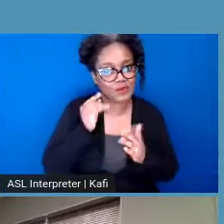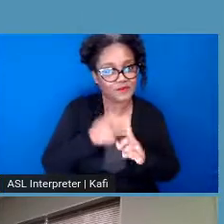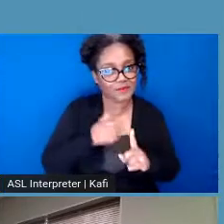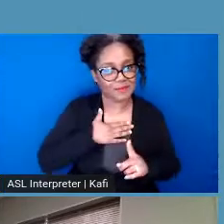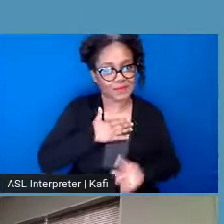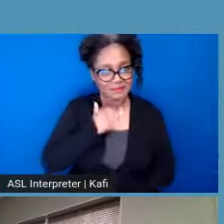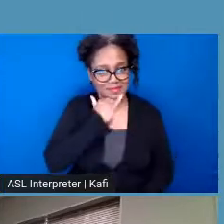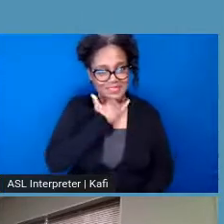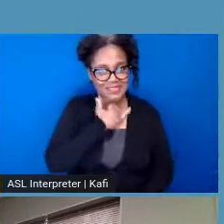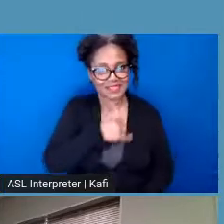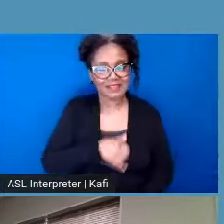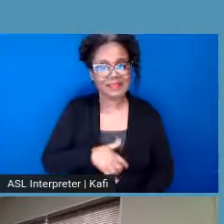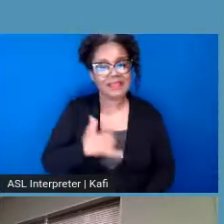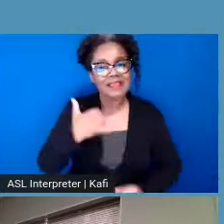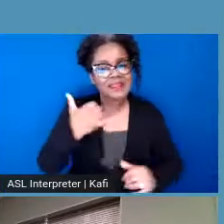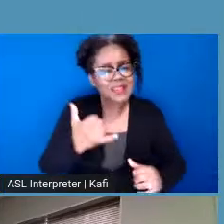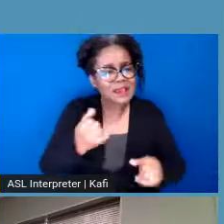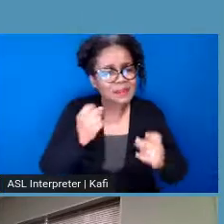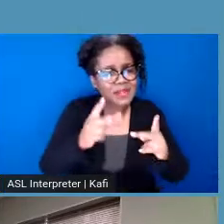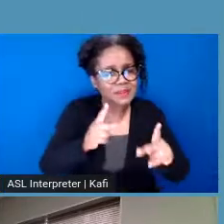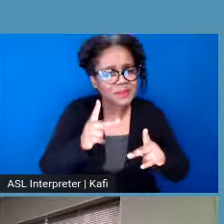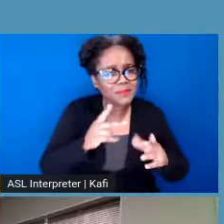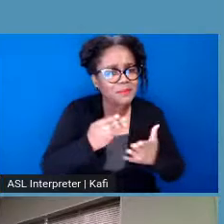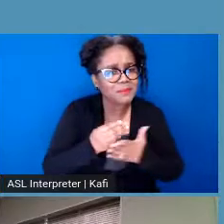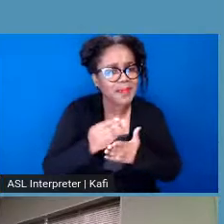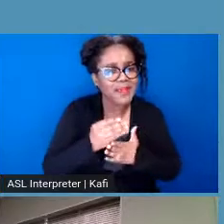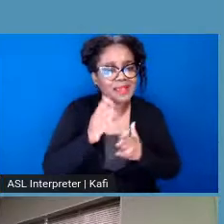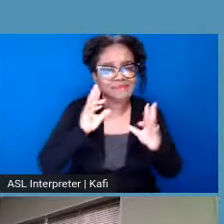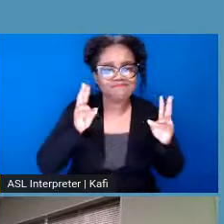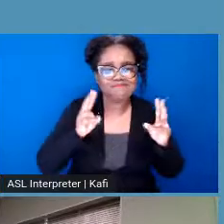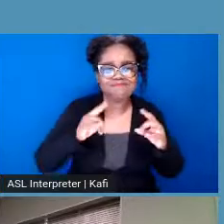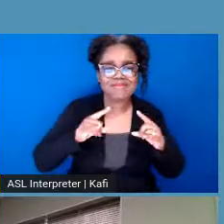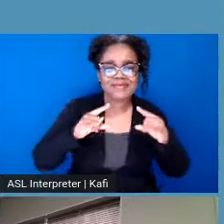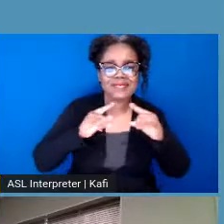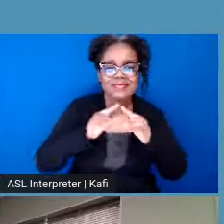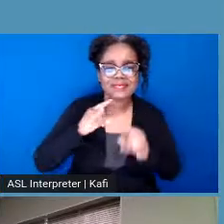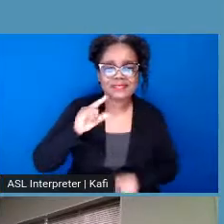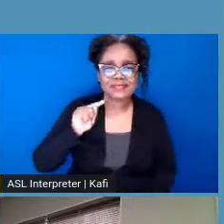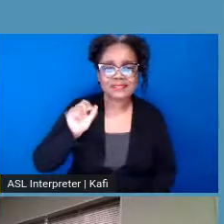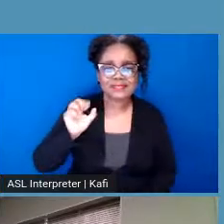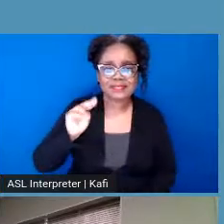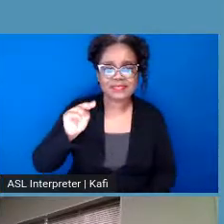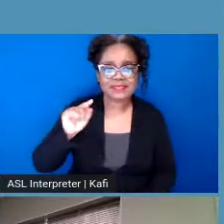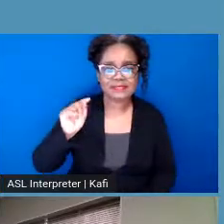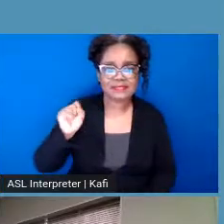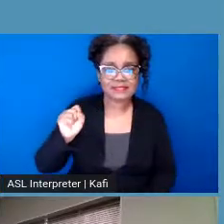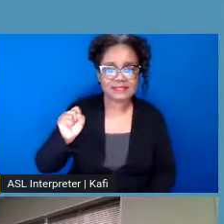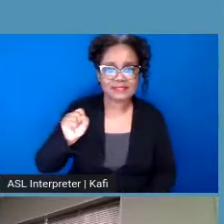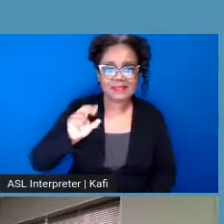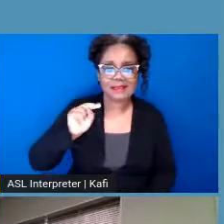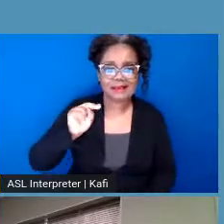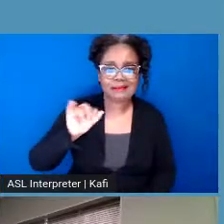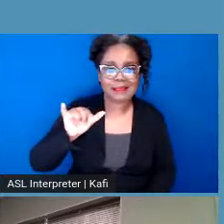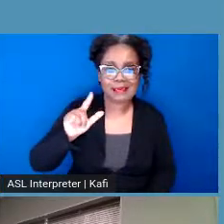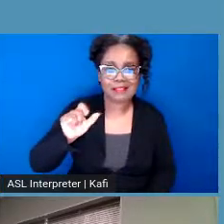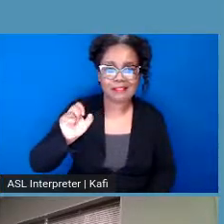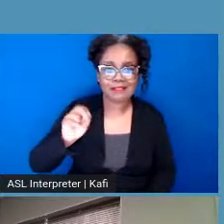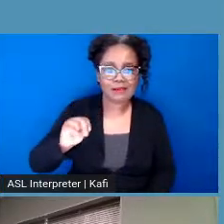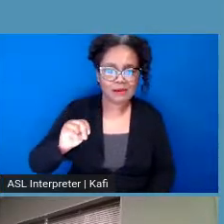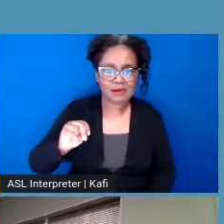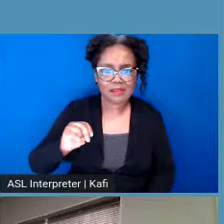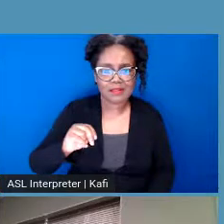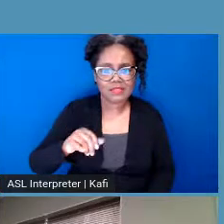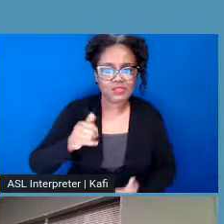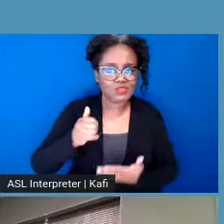like tents, the nylon tents to take photographs of highly reflective things. So a trick I